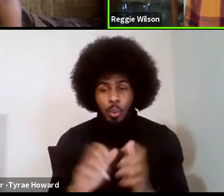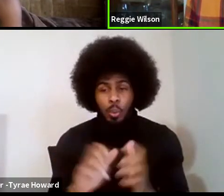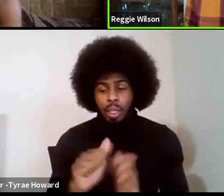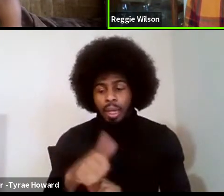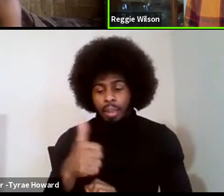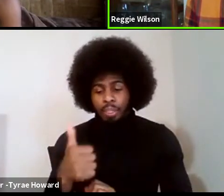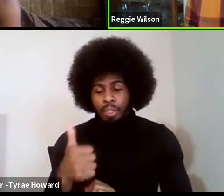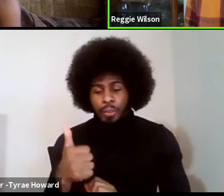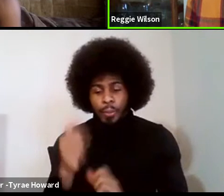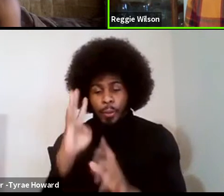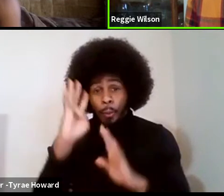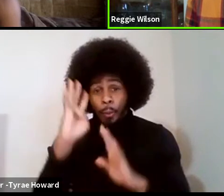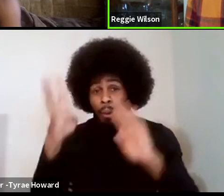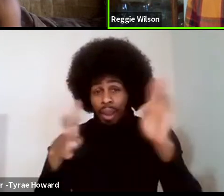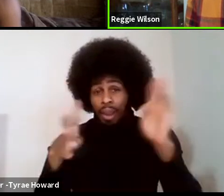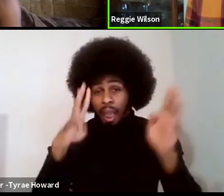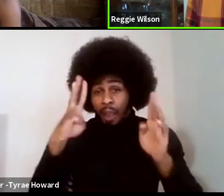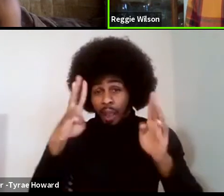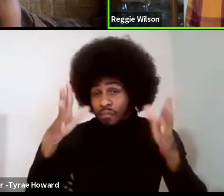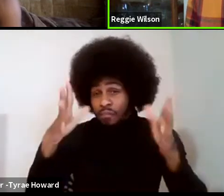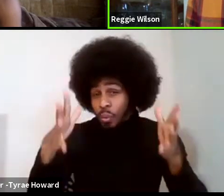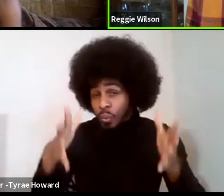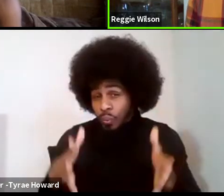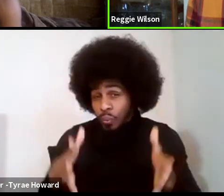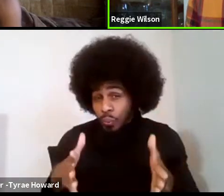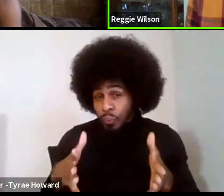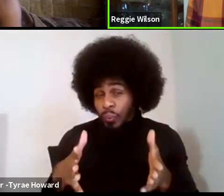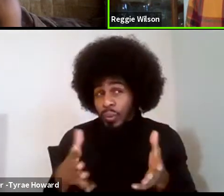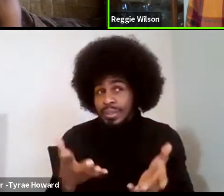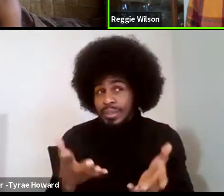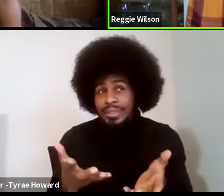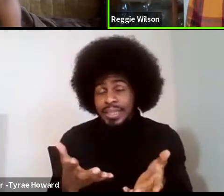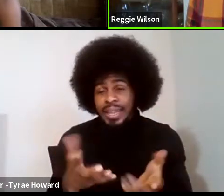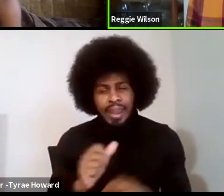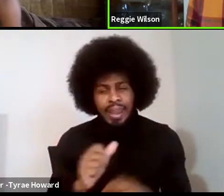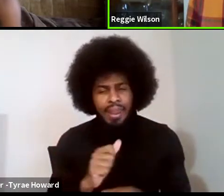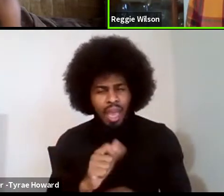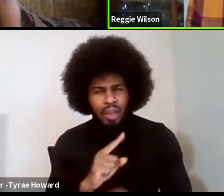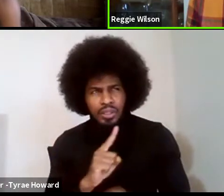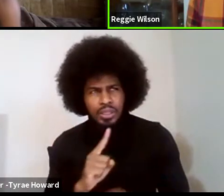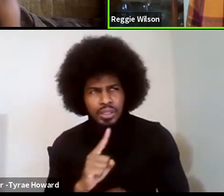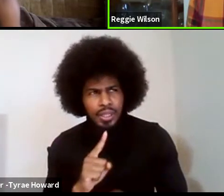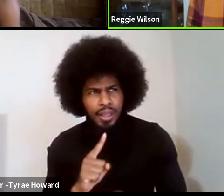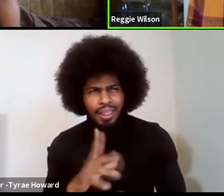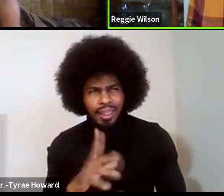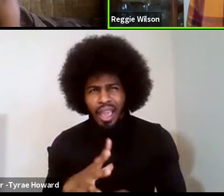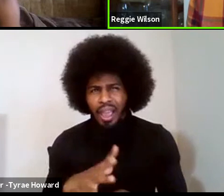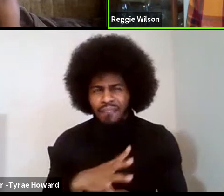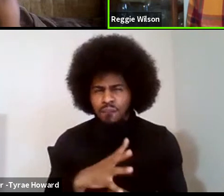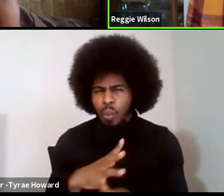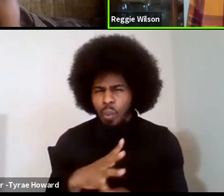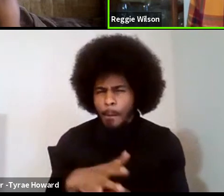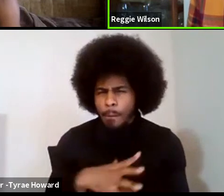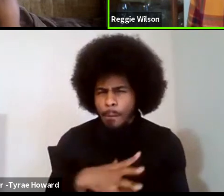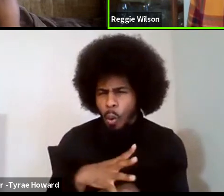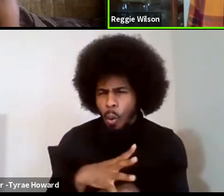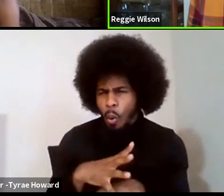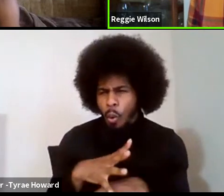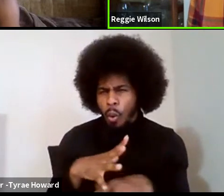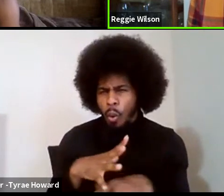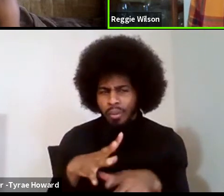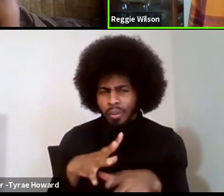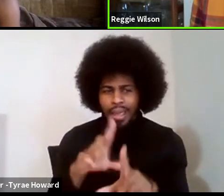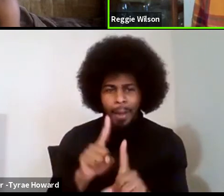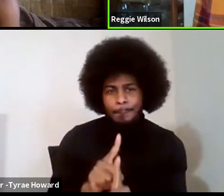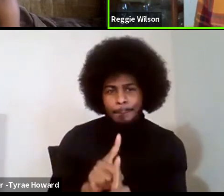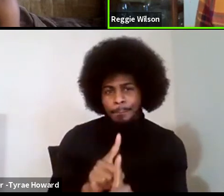without necessarily thinking of it being a formal mentor-mentee relationship, you know, where somebody just told